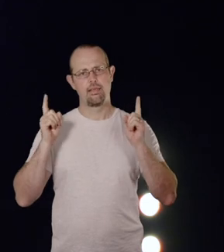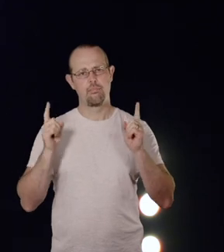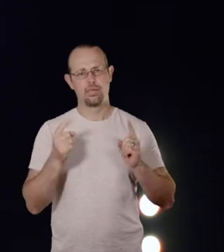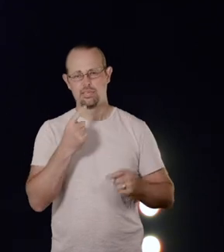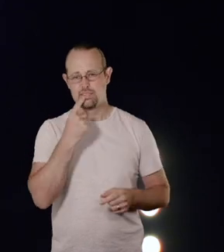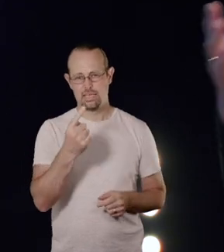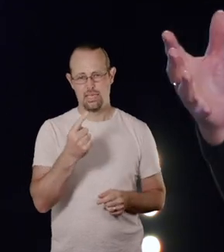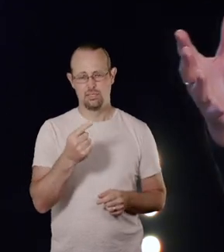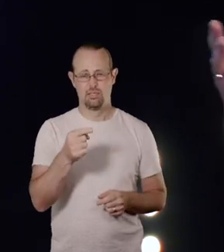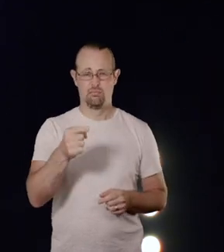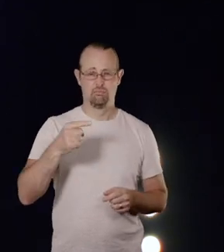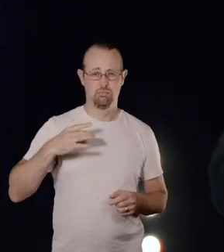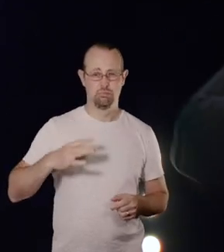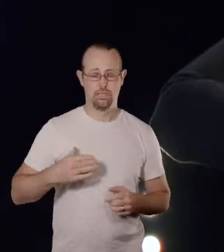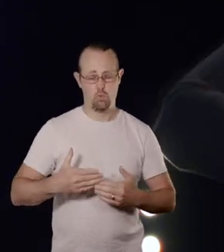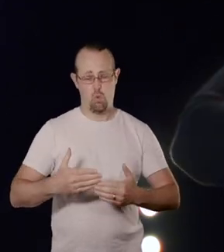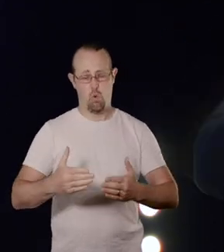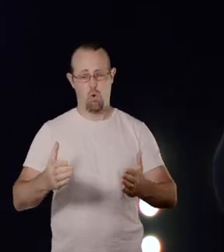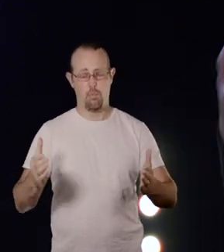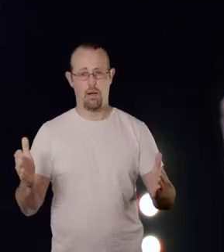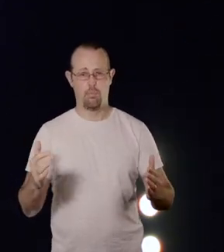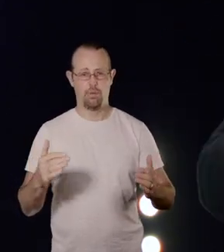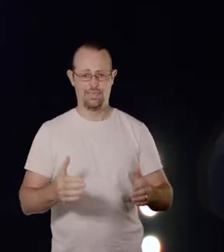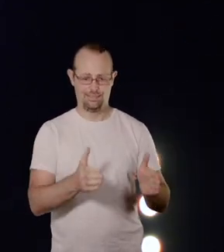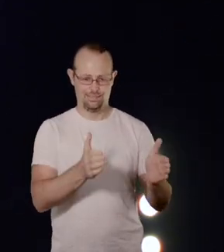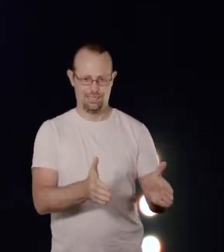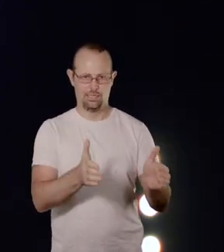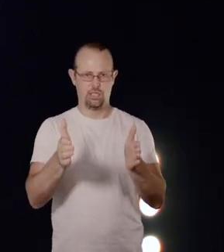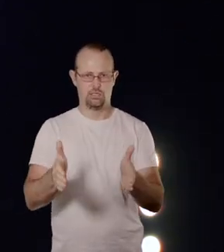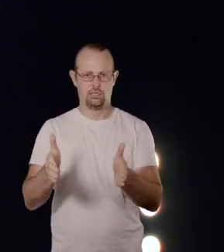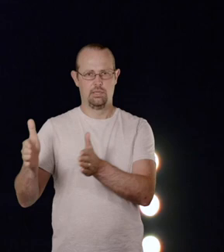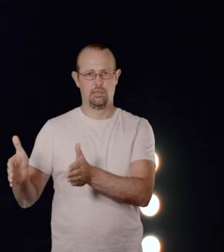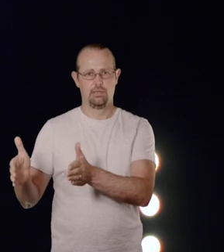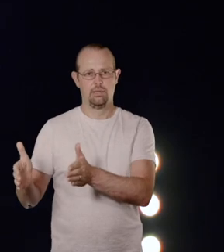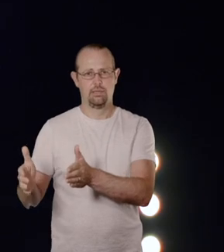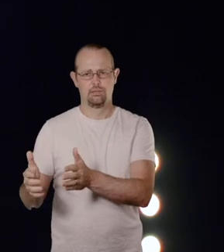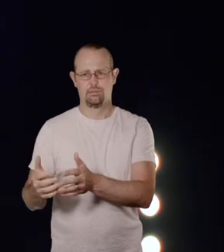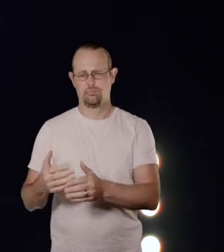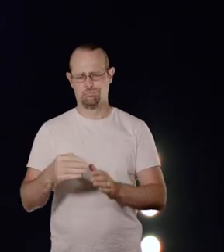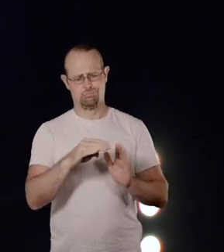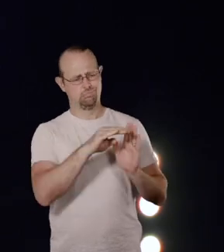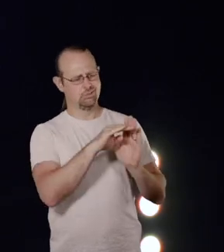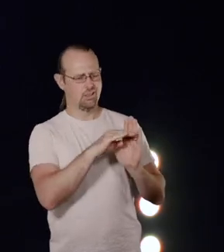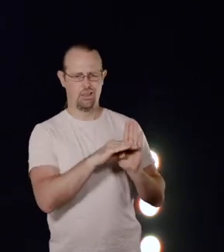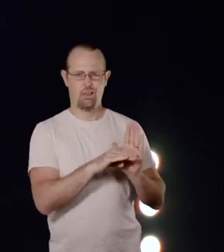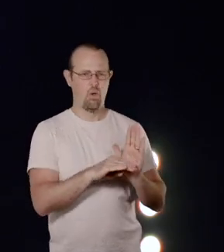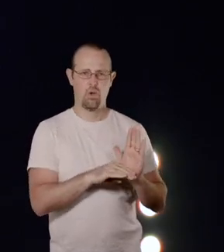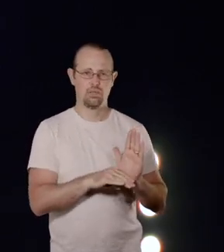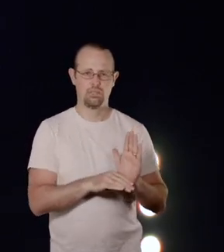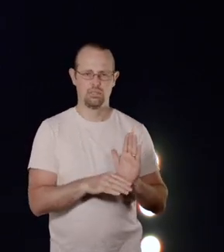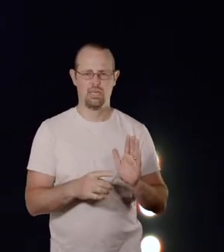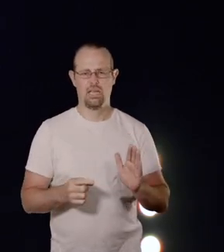in stages, open up, meet again, and so many different laws, really, about security